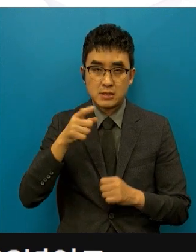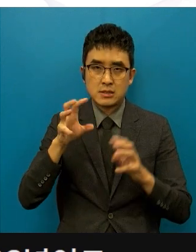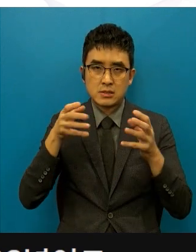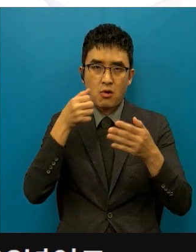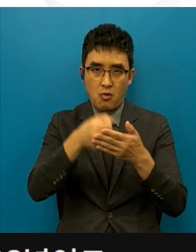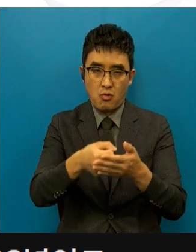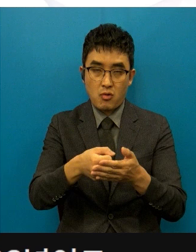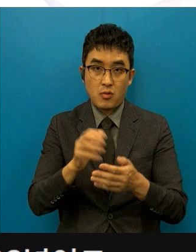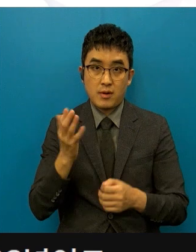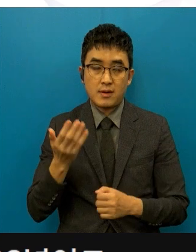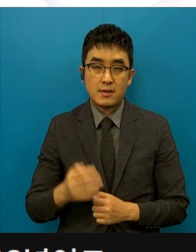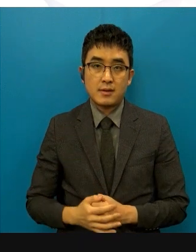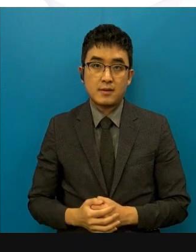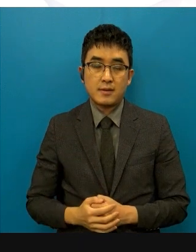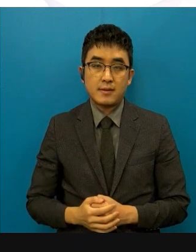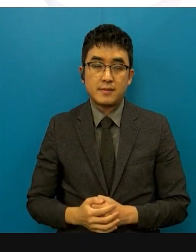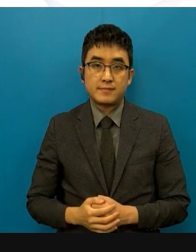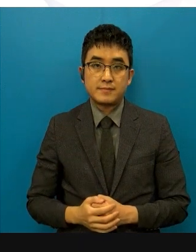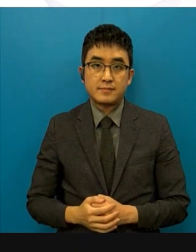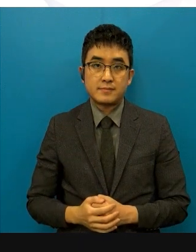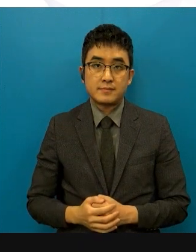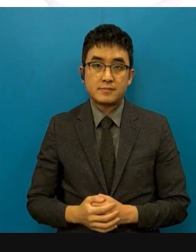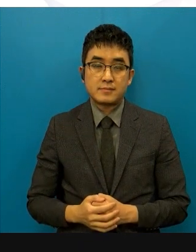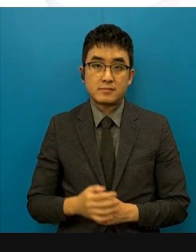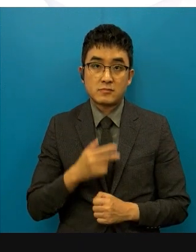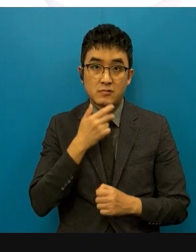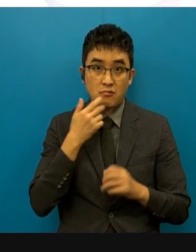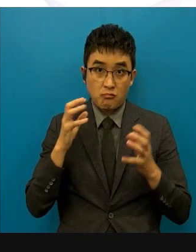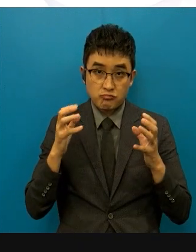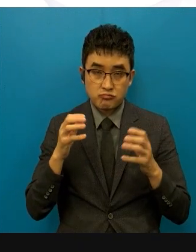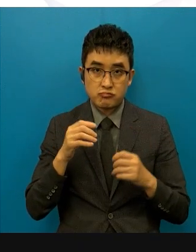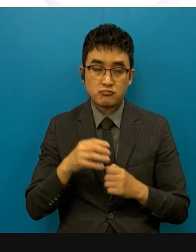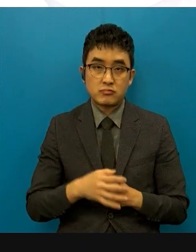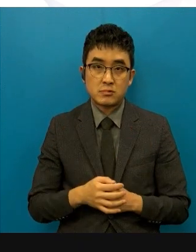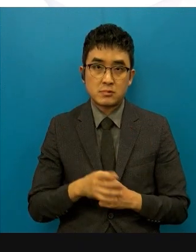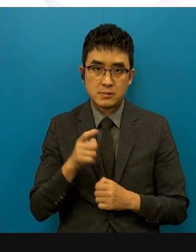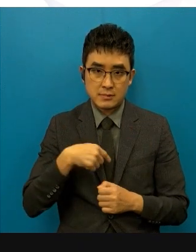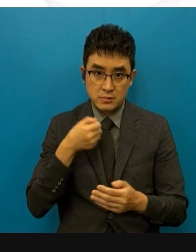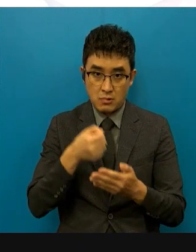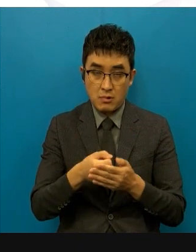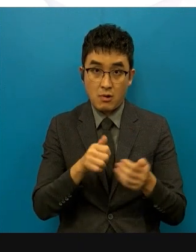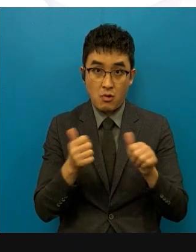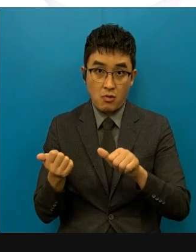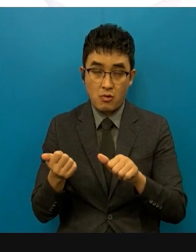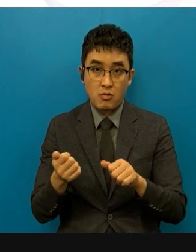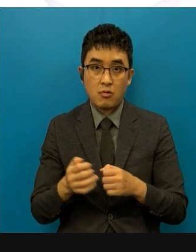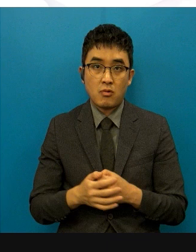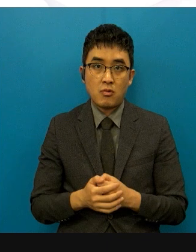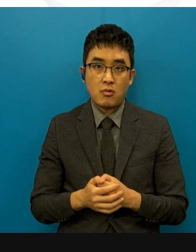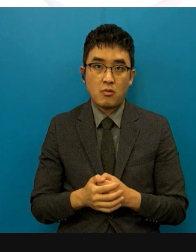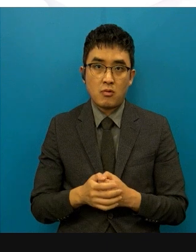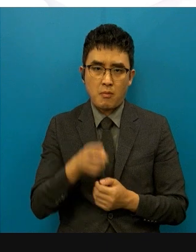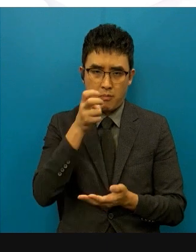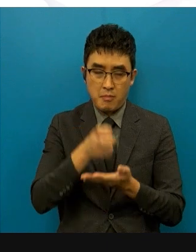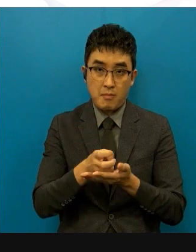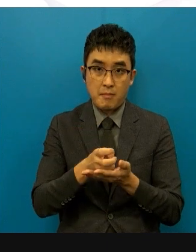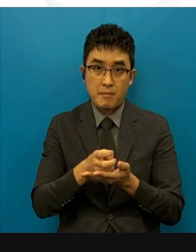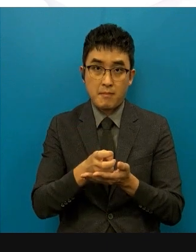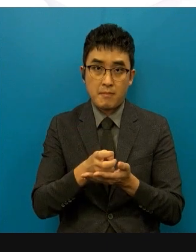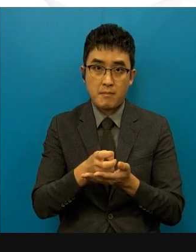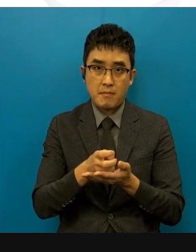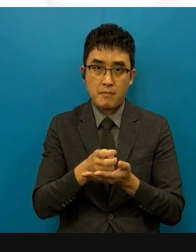there is a policy on prosecution that is slightly more lenient for those